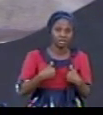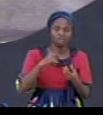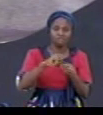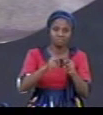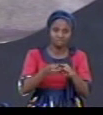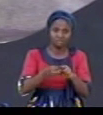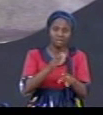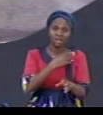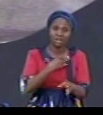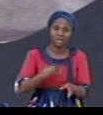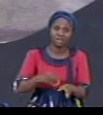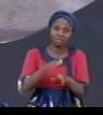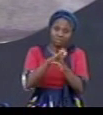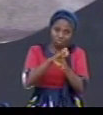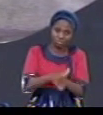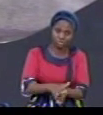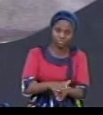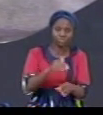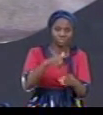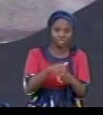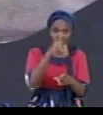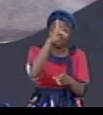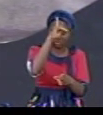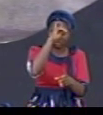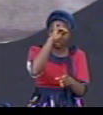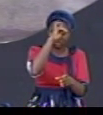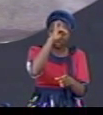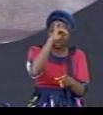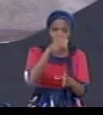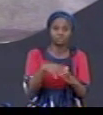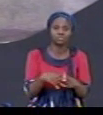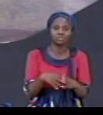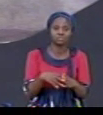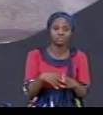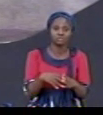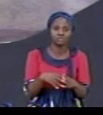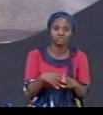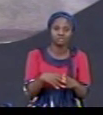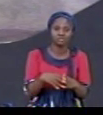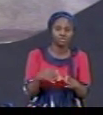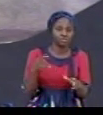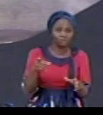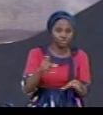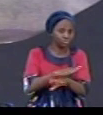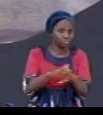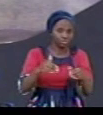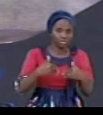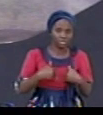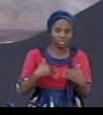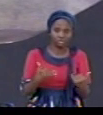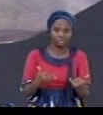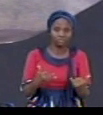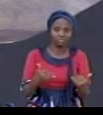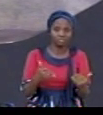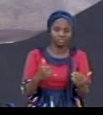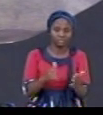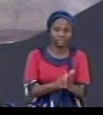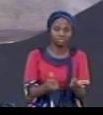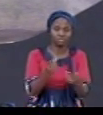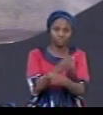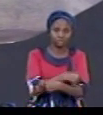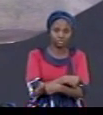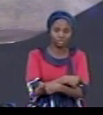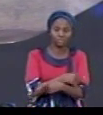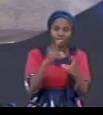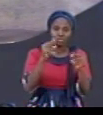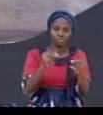and oppression in Egypt. You don't have that today. Nobody enslaves you today and makes